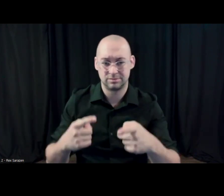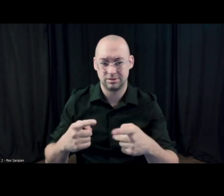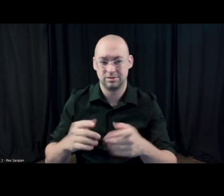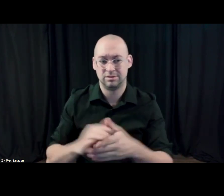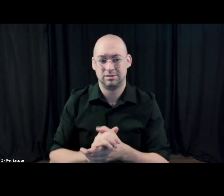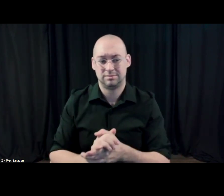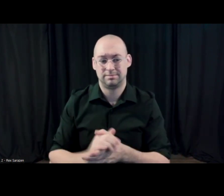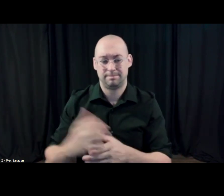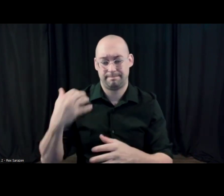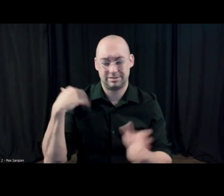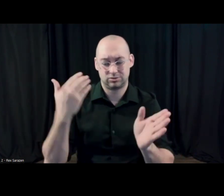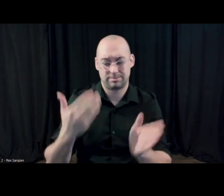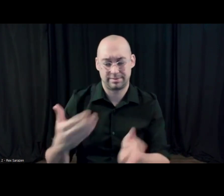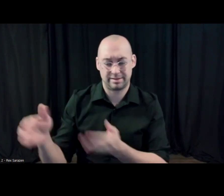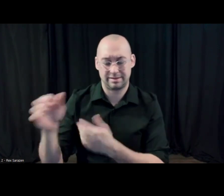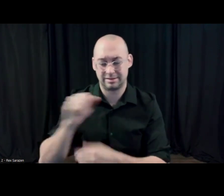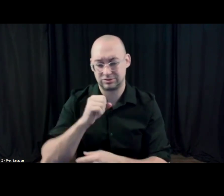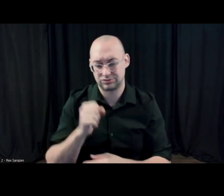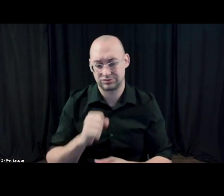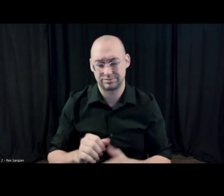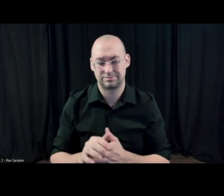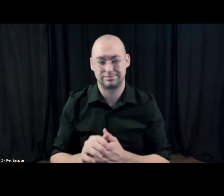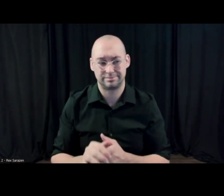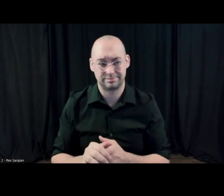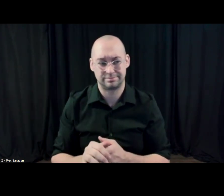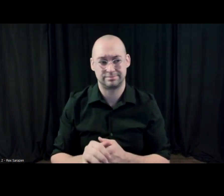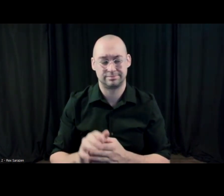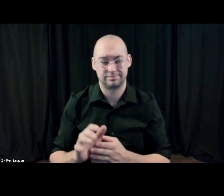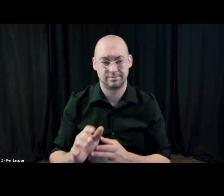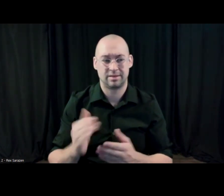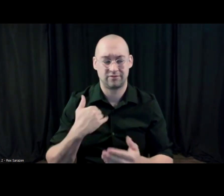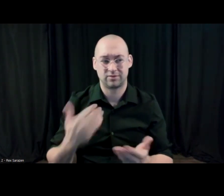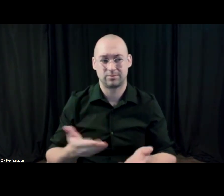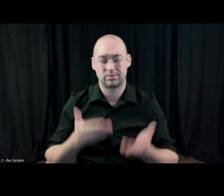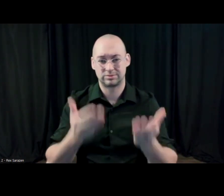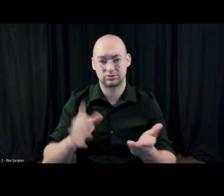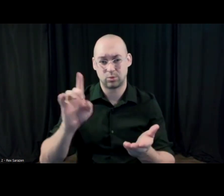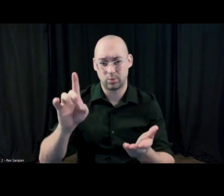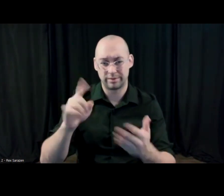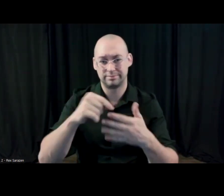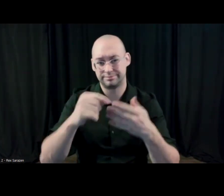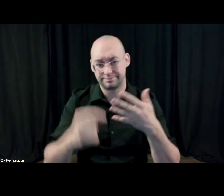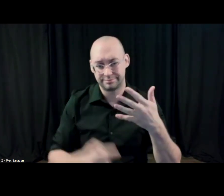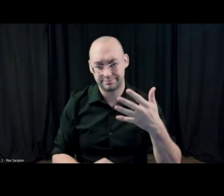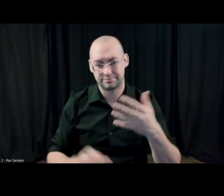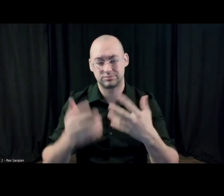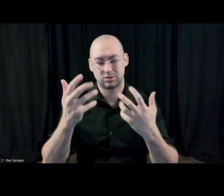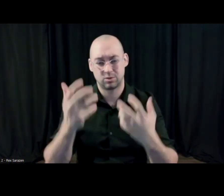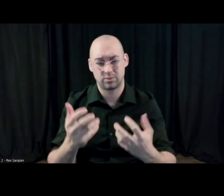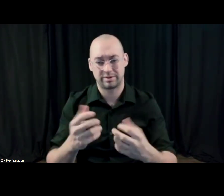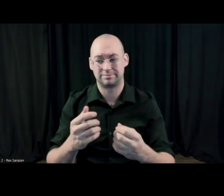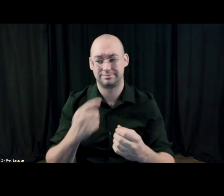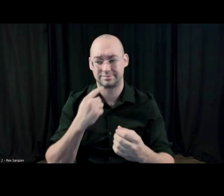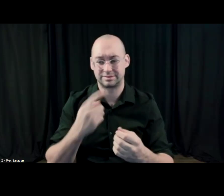on Aging and other efforts, behavioral health. We have a lot happening with Proposition 1, et cetera. But want to just again say to